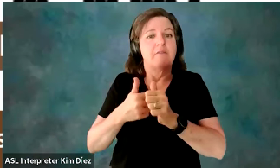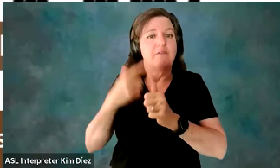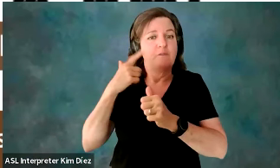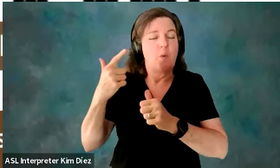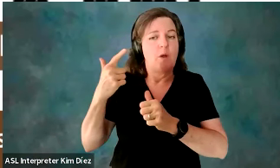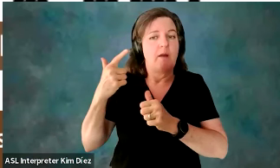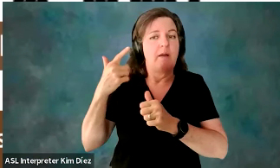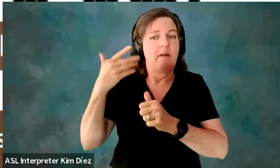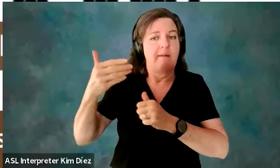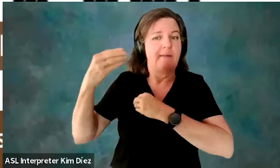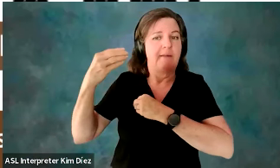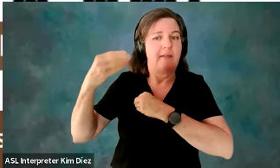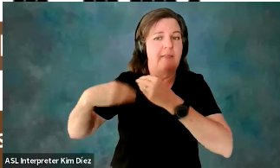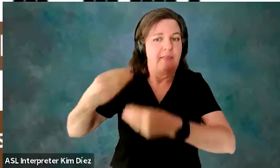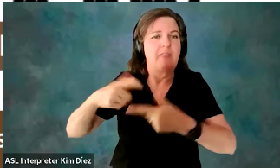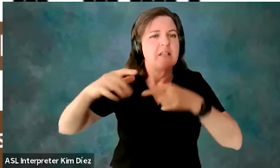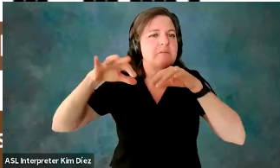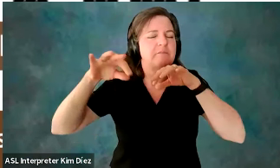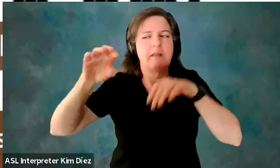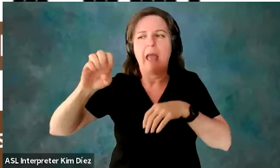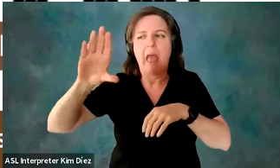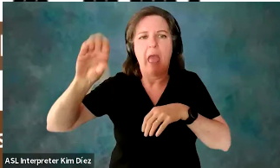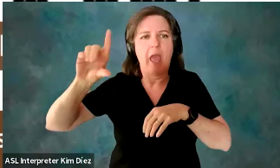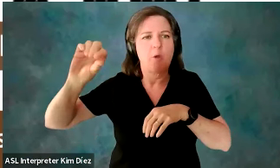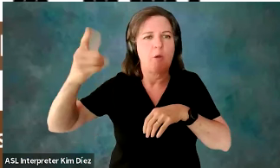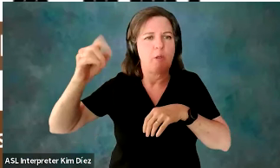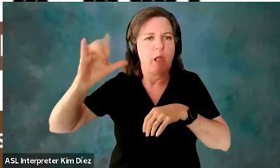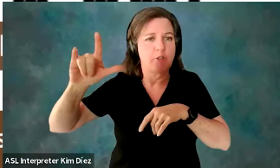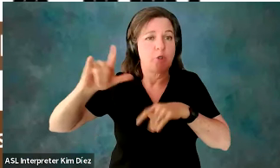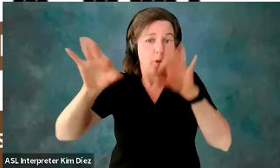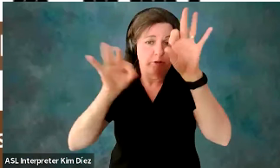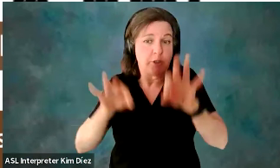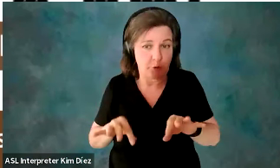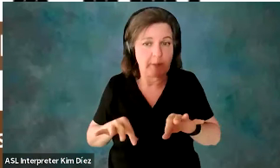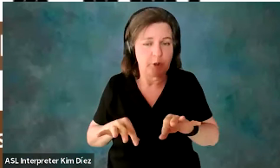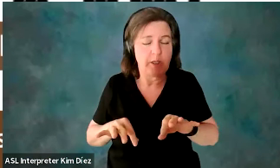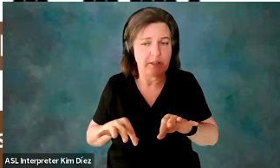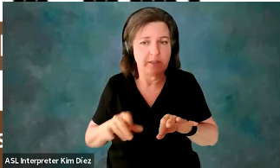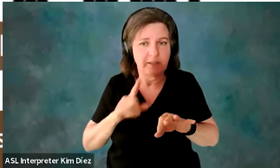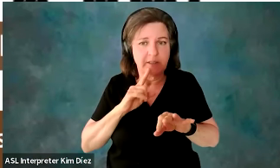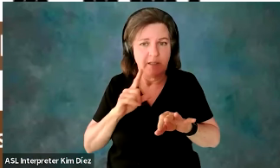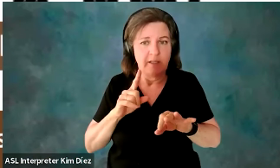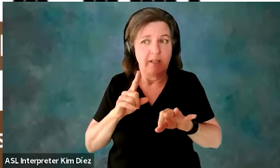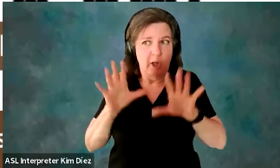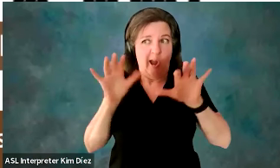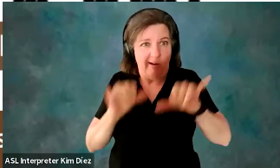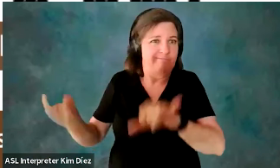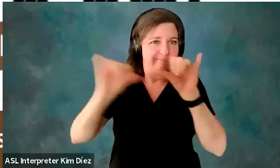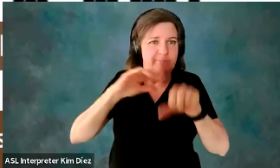generation of the description of ecological areas. We're using the national standards as